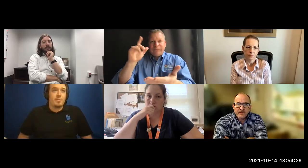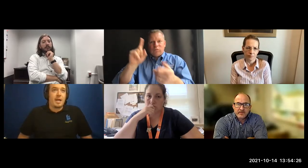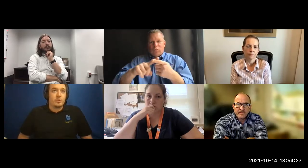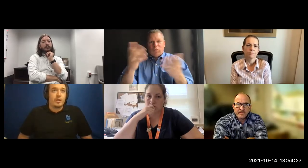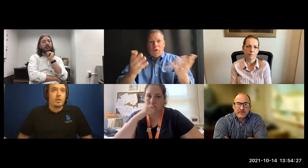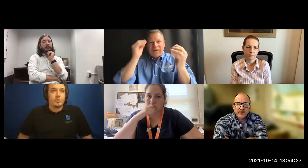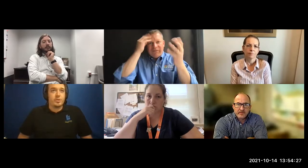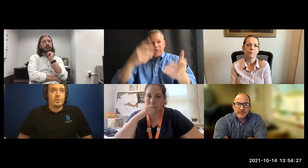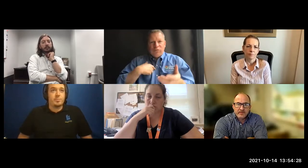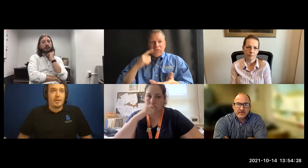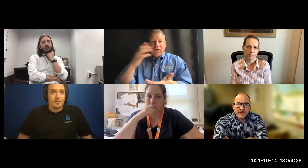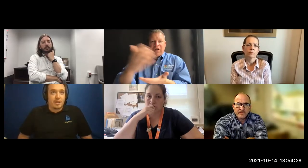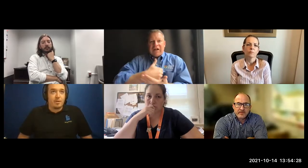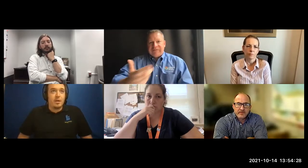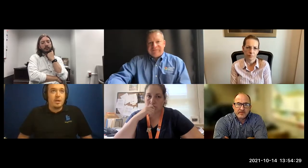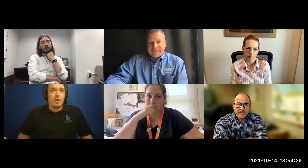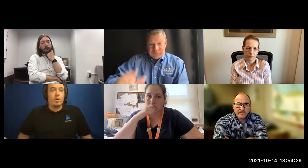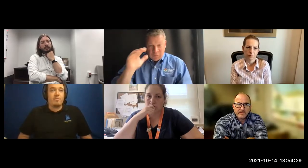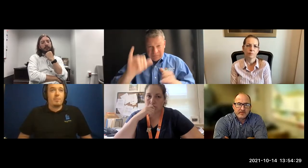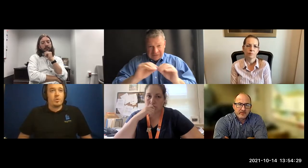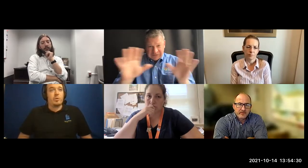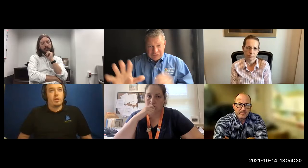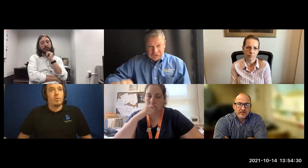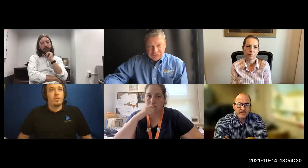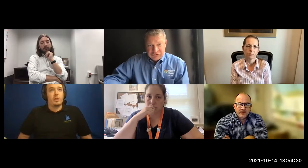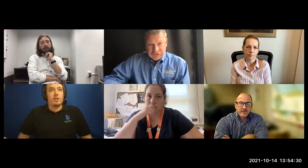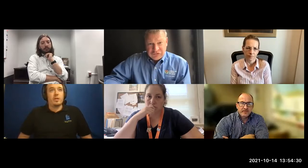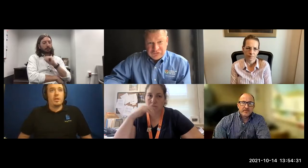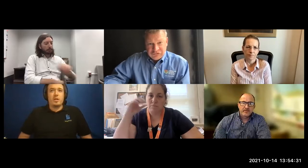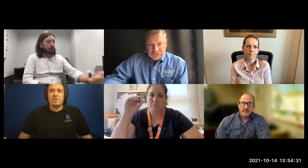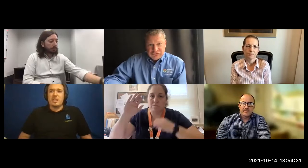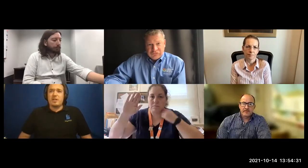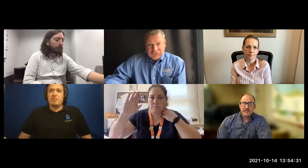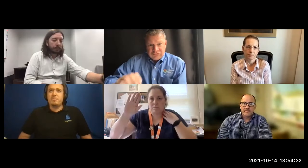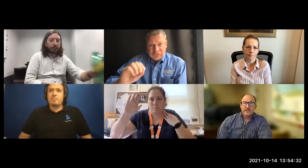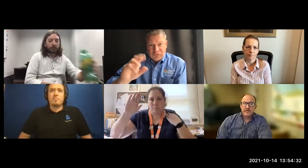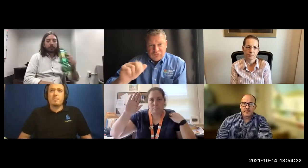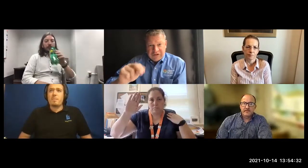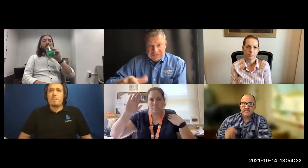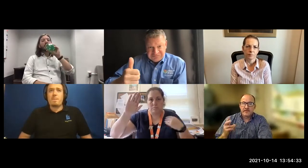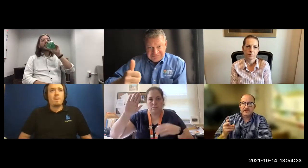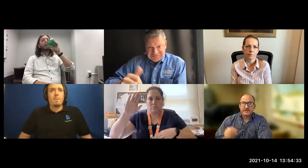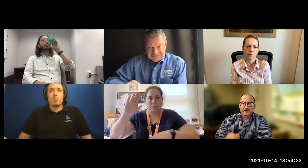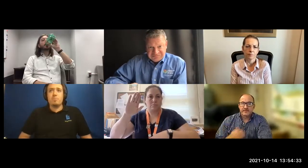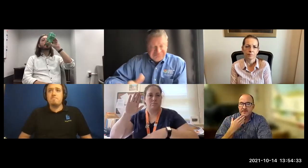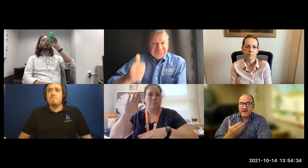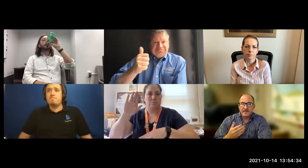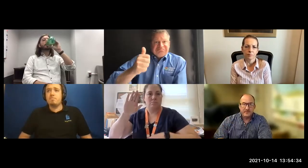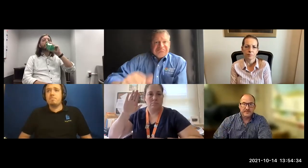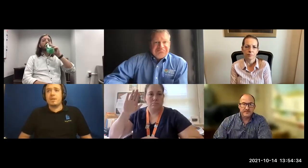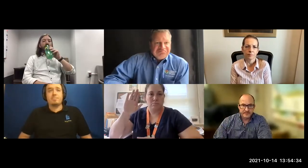more in depth as we get closer to making this happen and what information we really want to collect. Is that clear,